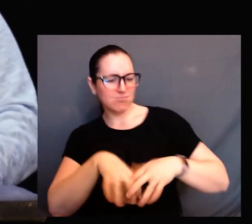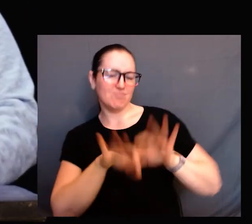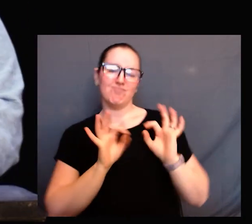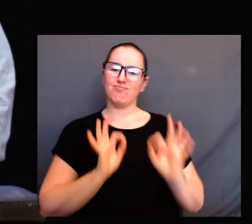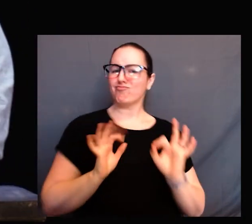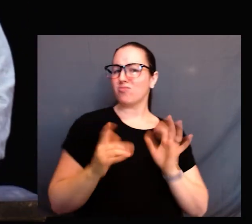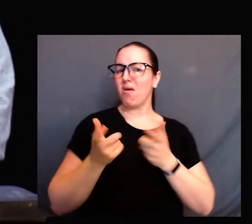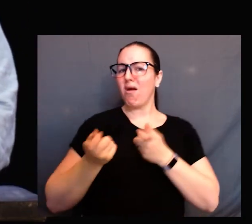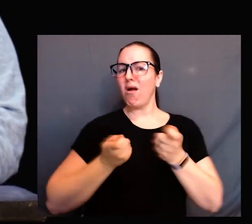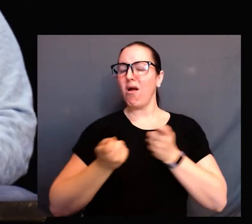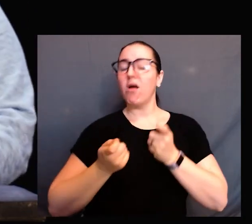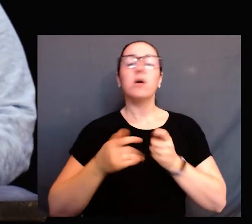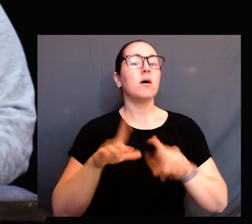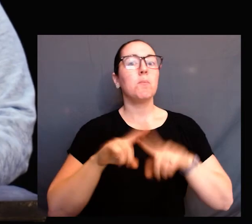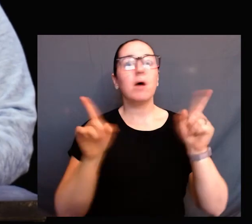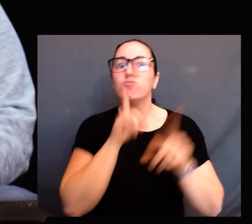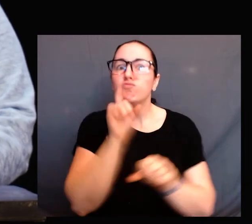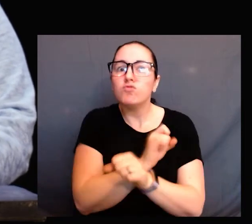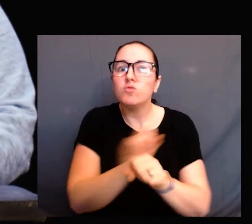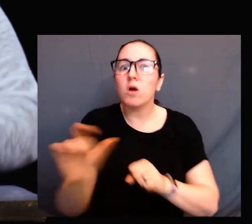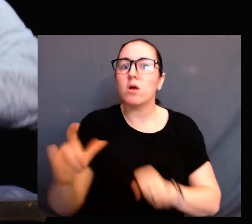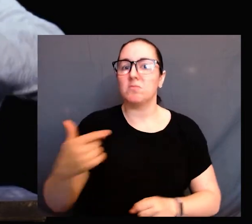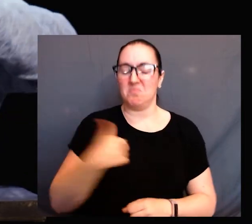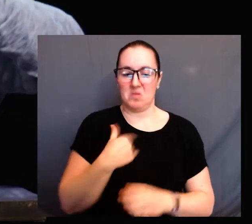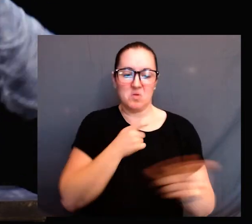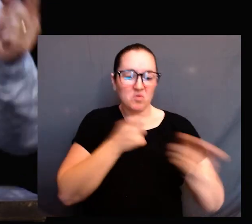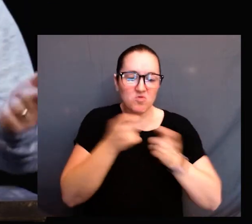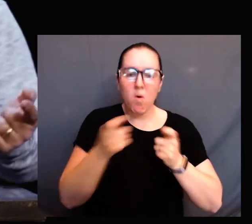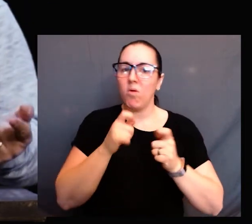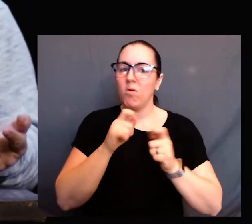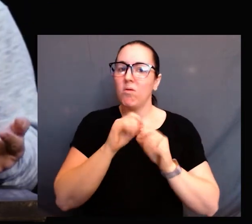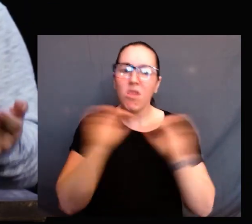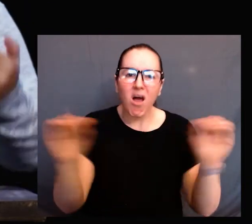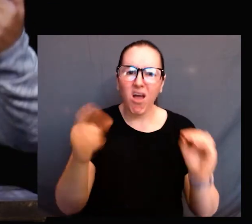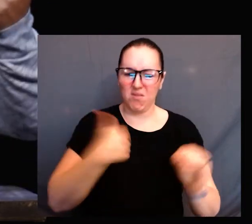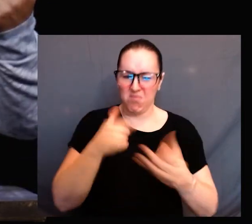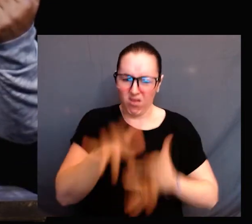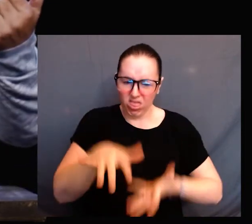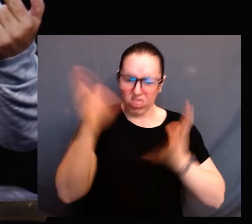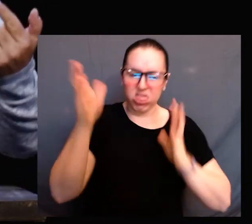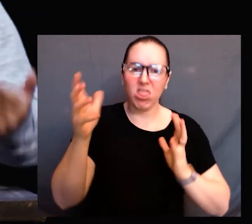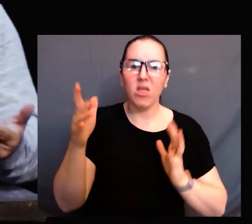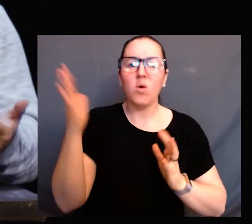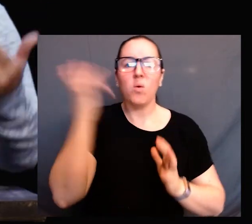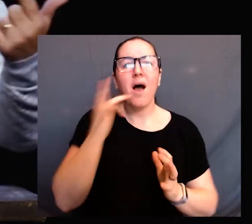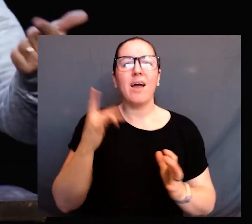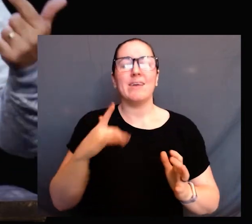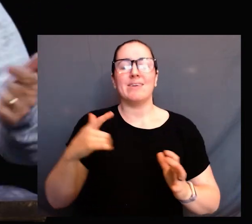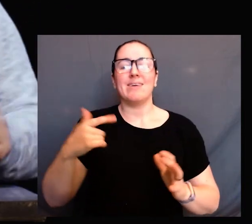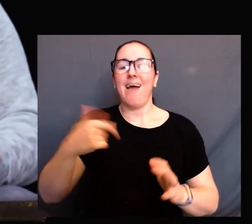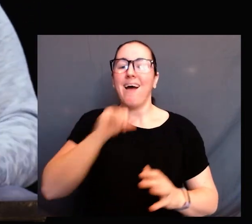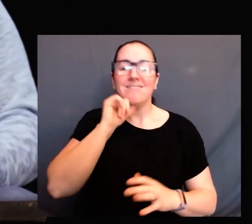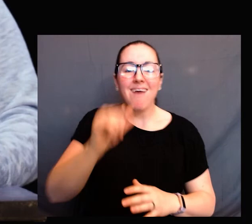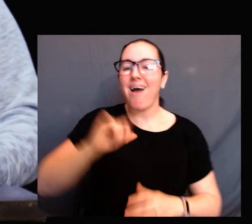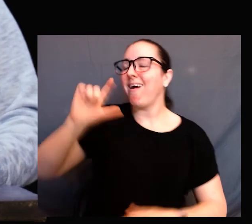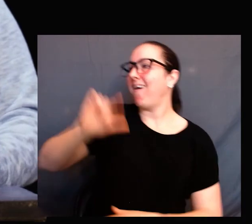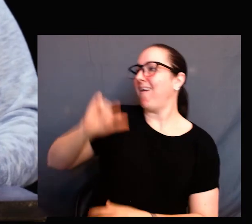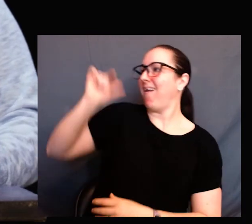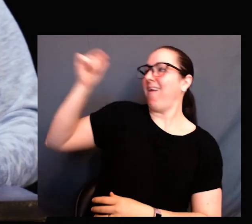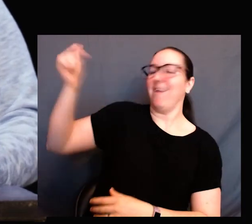together, but I was really out of control because I was not out of